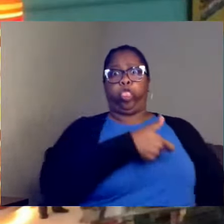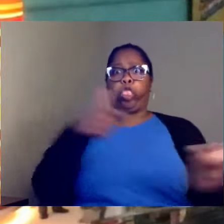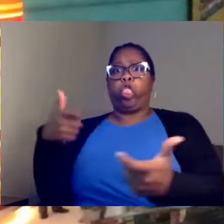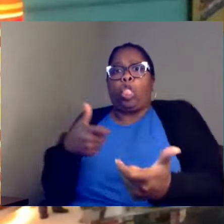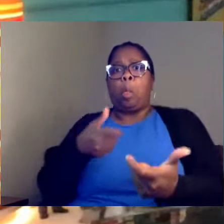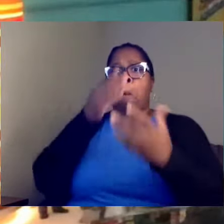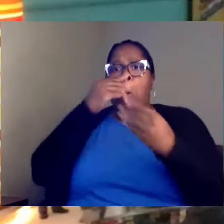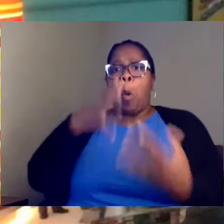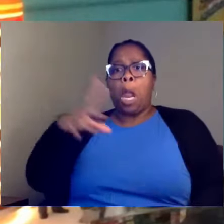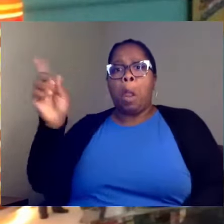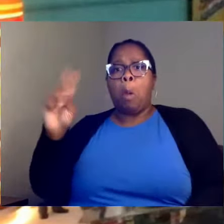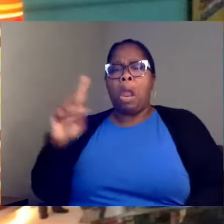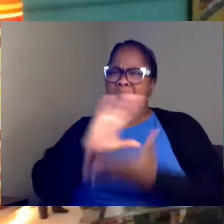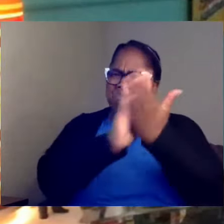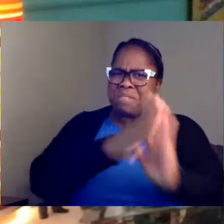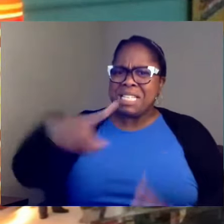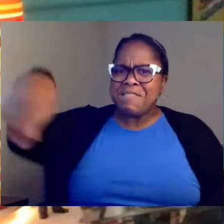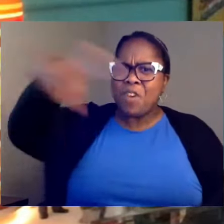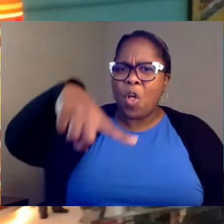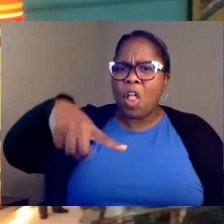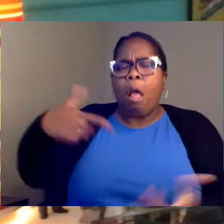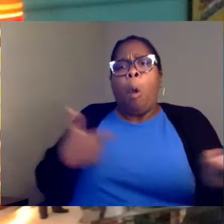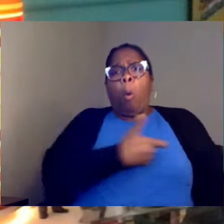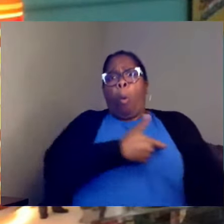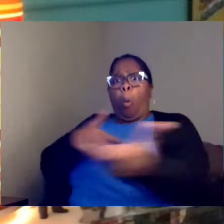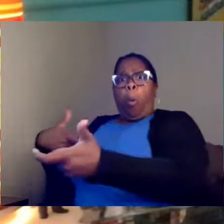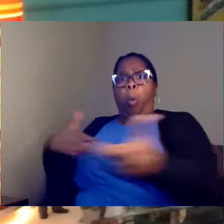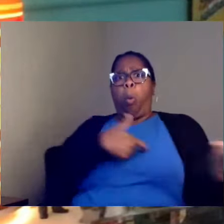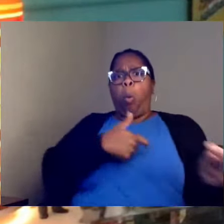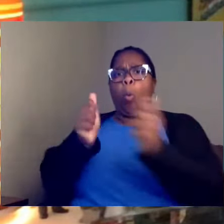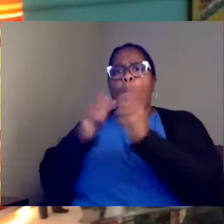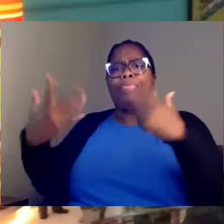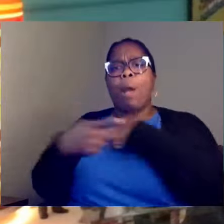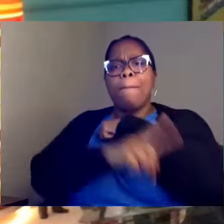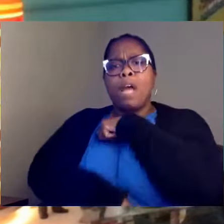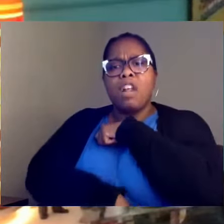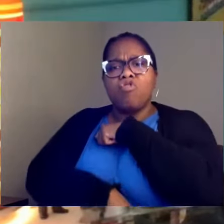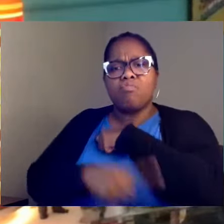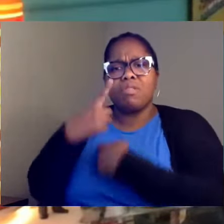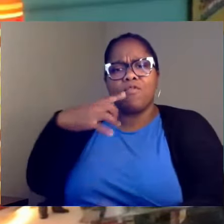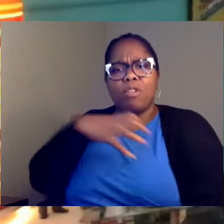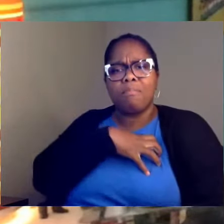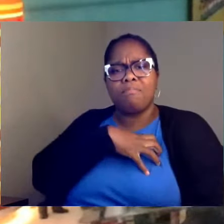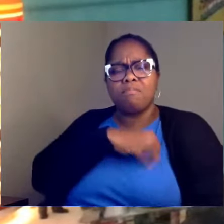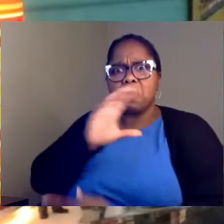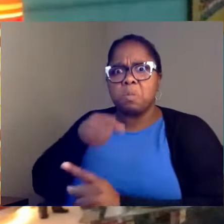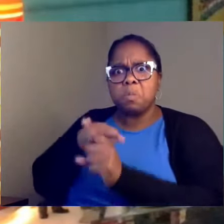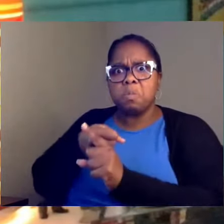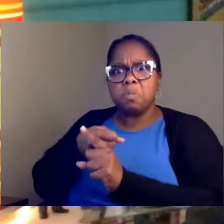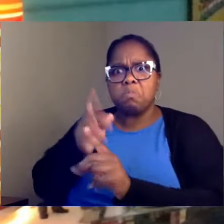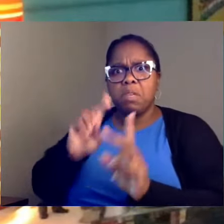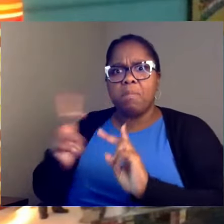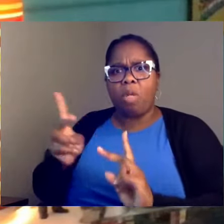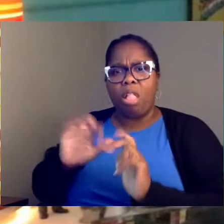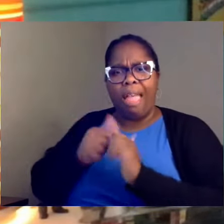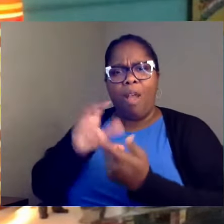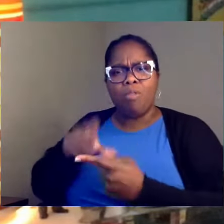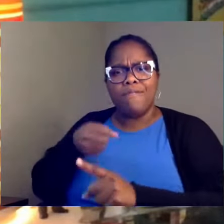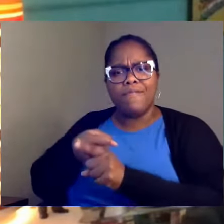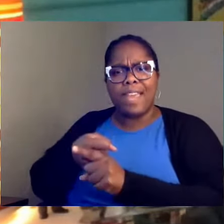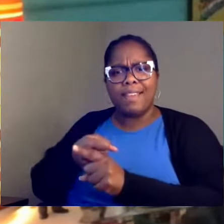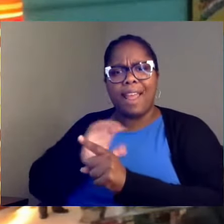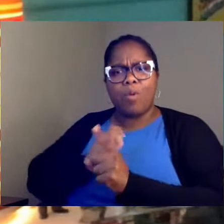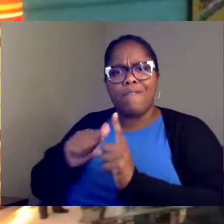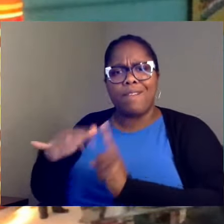and they do it with impunity. Um, what are the effects to the environment? Northeast